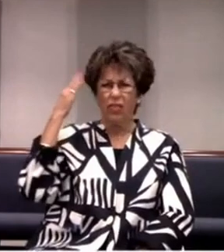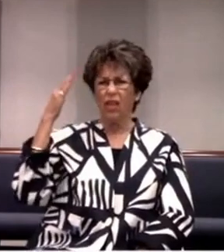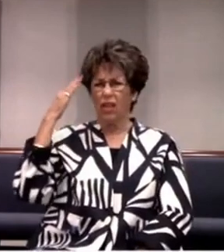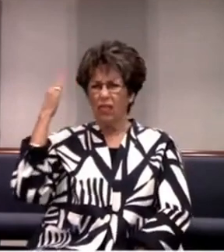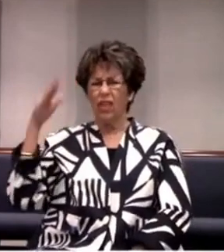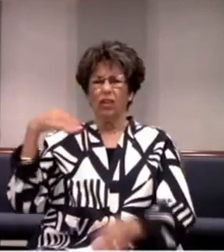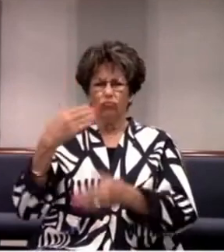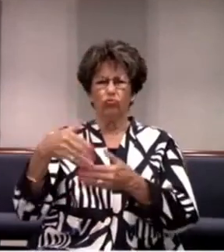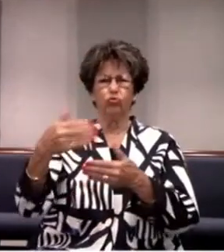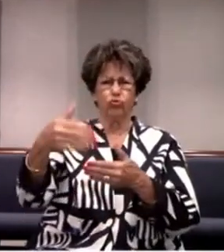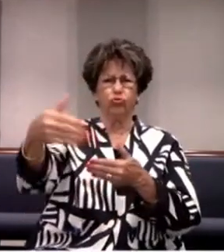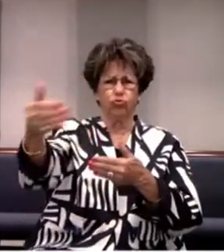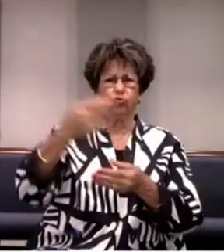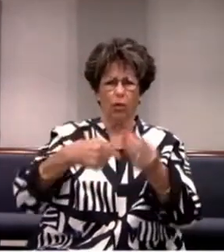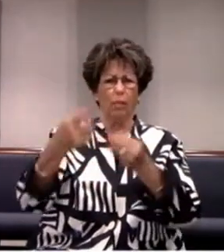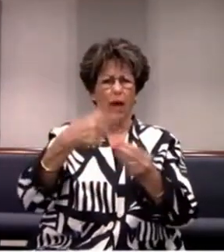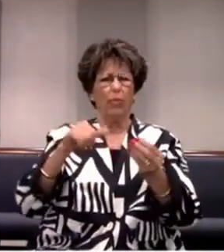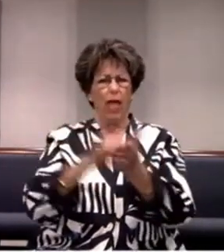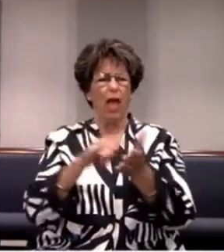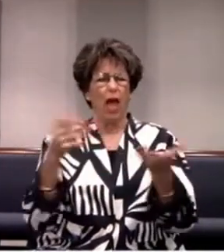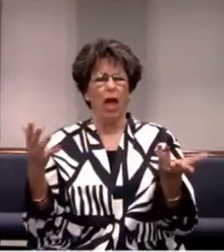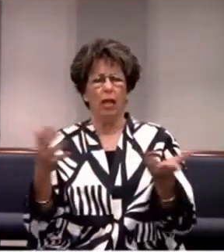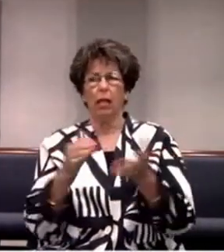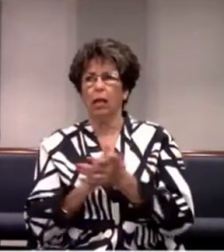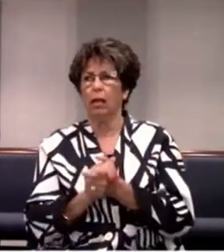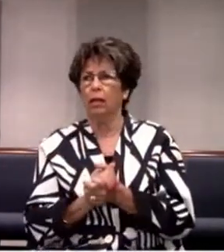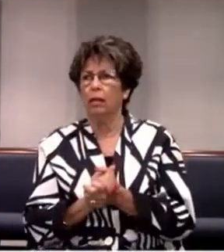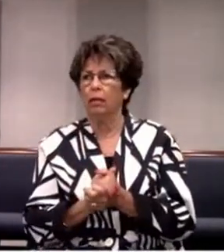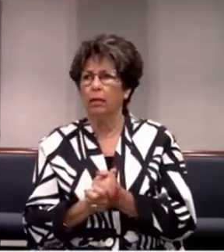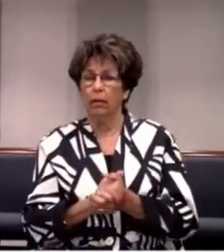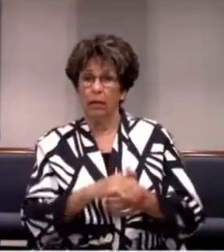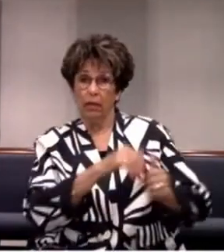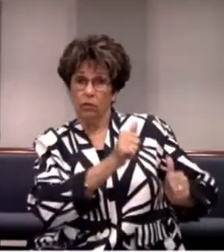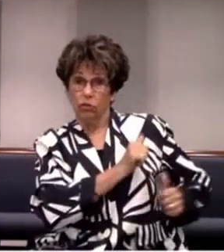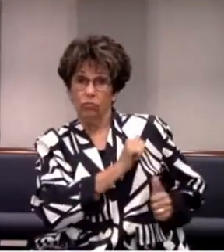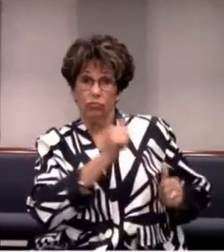So here's Cornelius. Loves God.